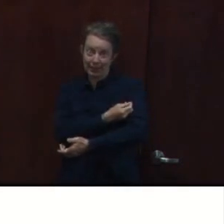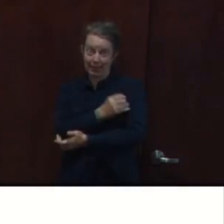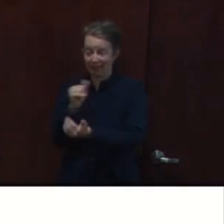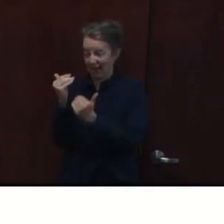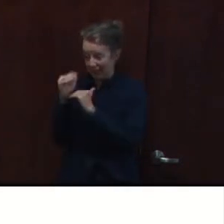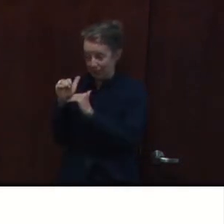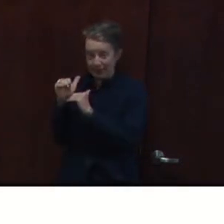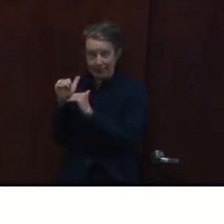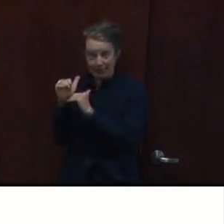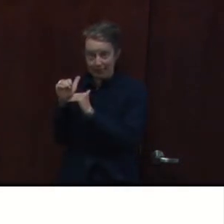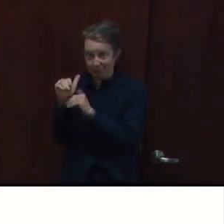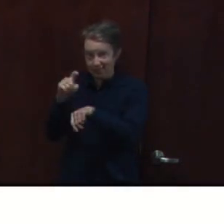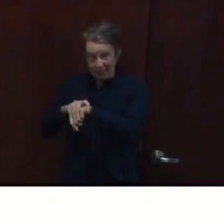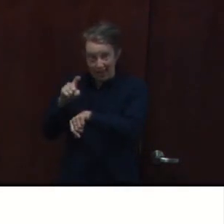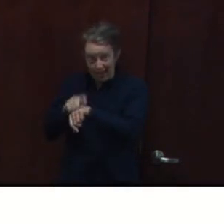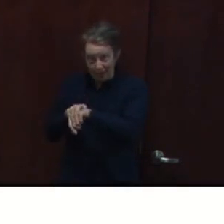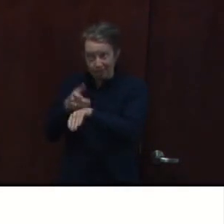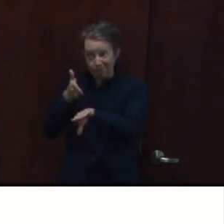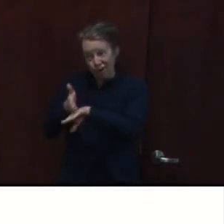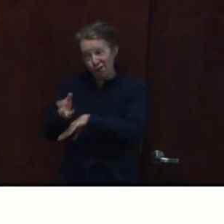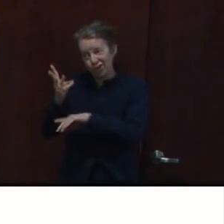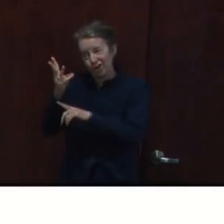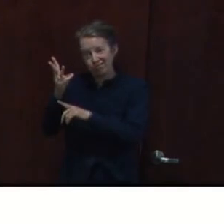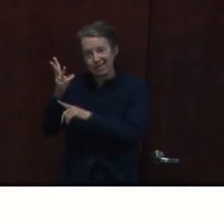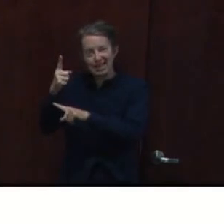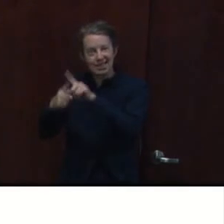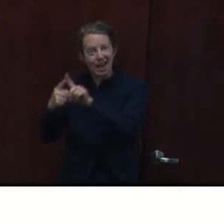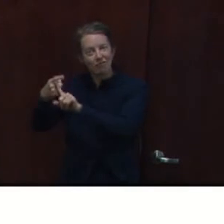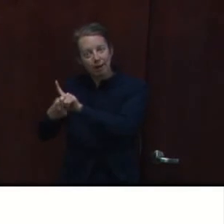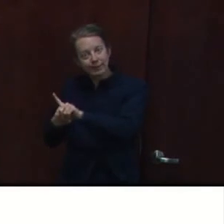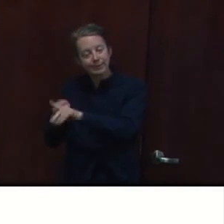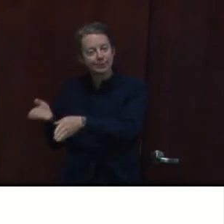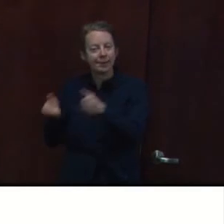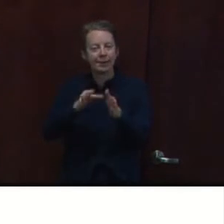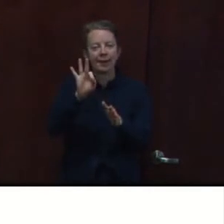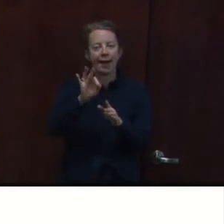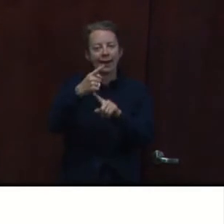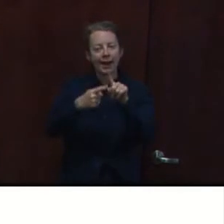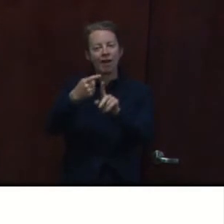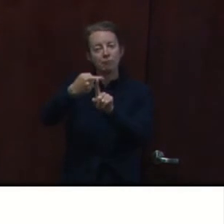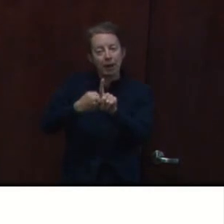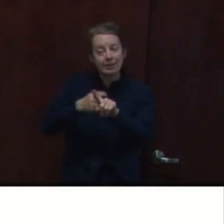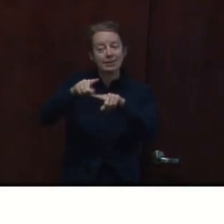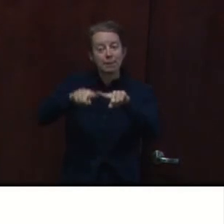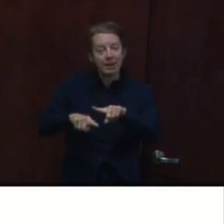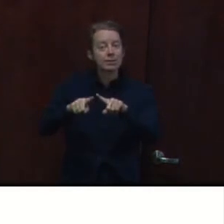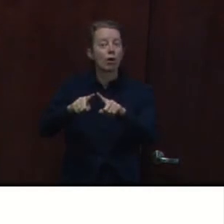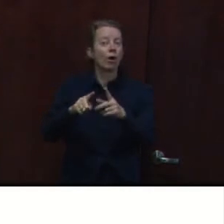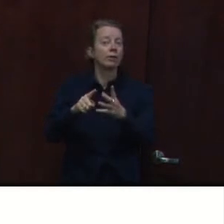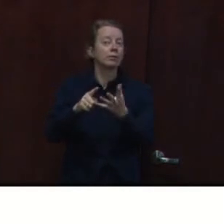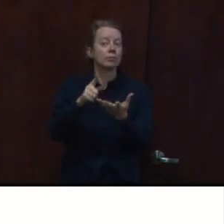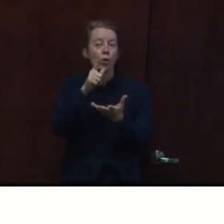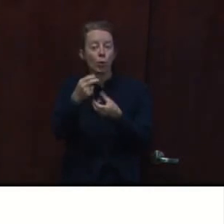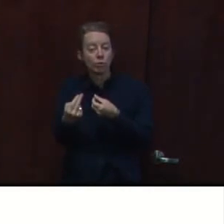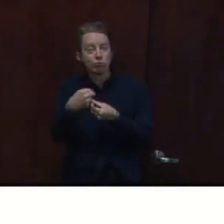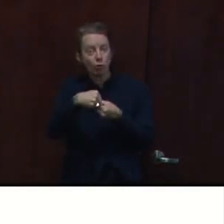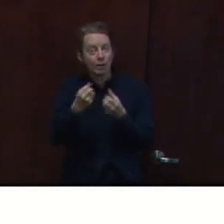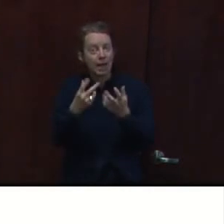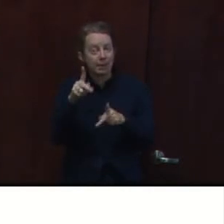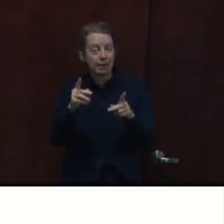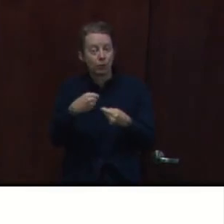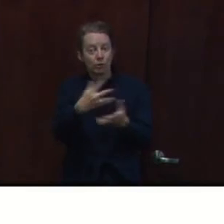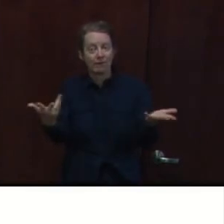over the 6.5 months, we could do it, or over the 9.5 months, depending on the rate. Right. Okay. But again, we